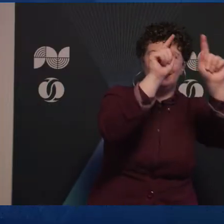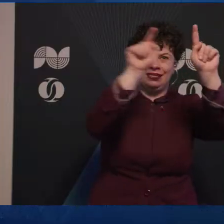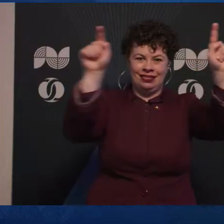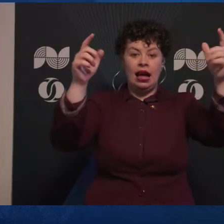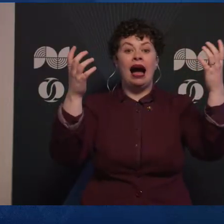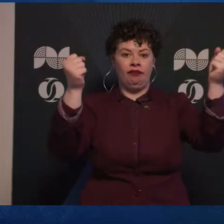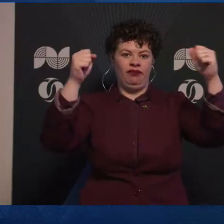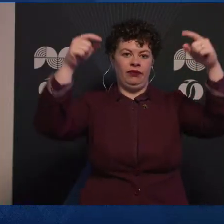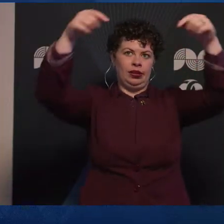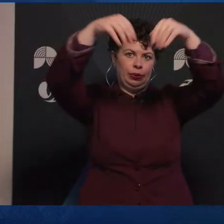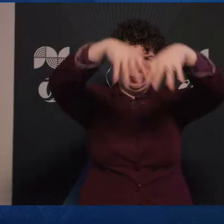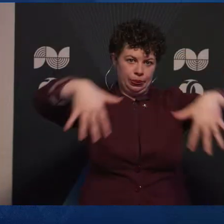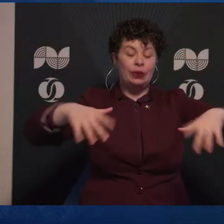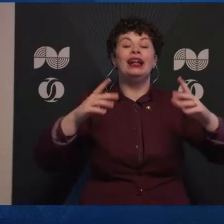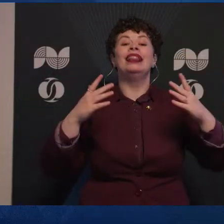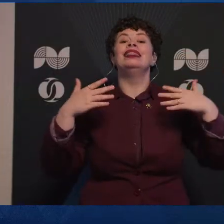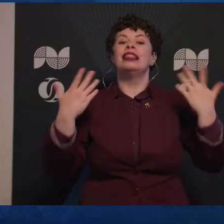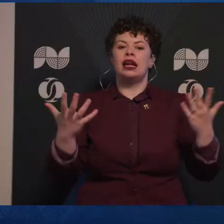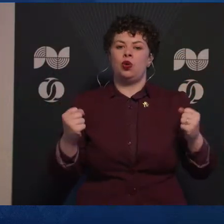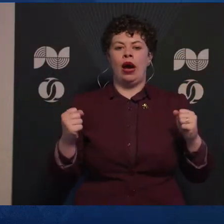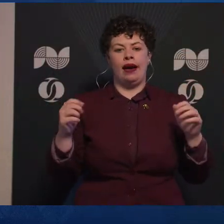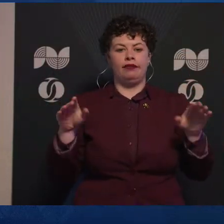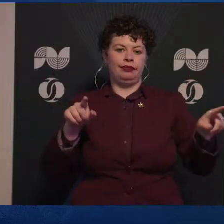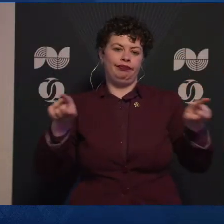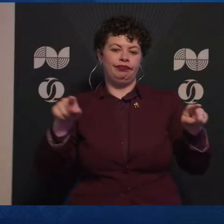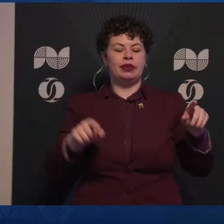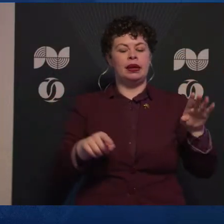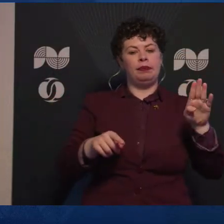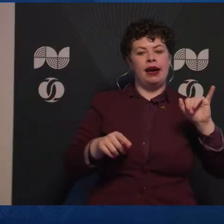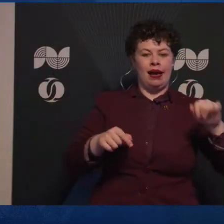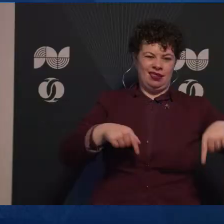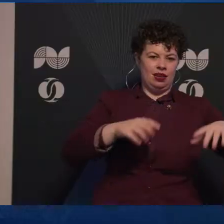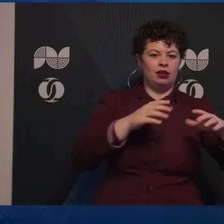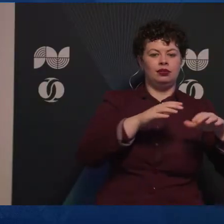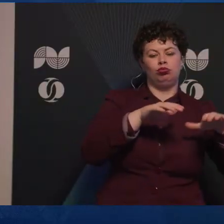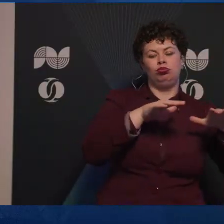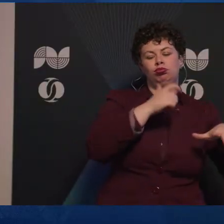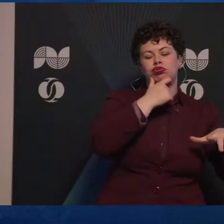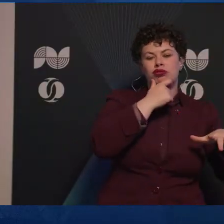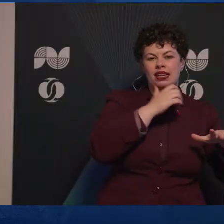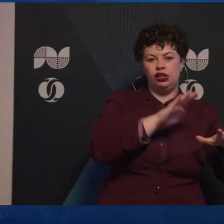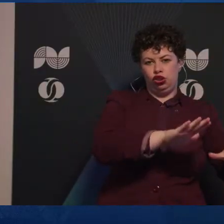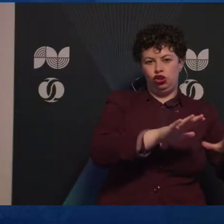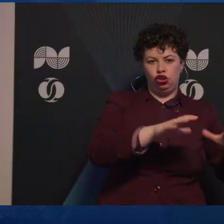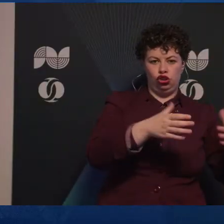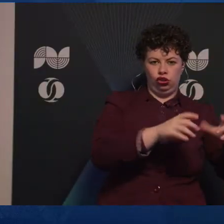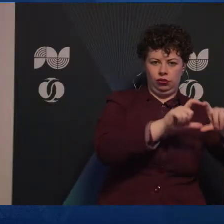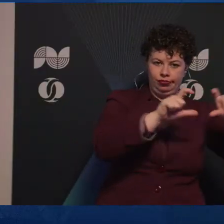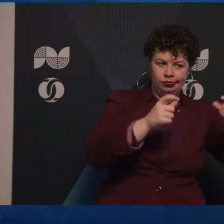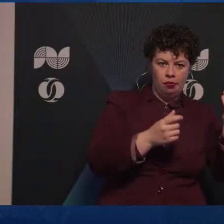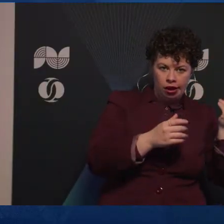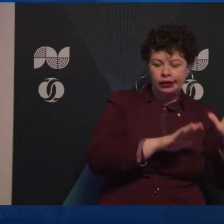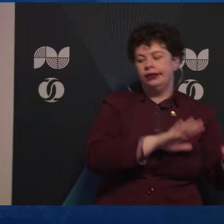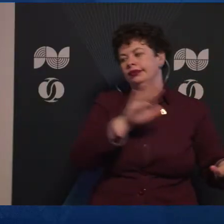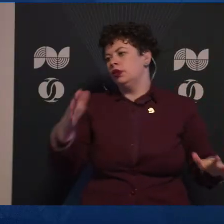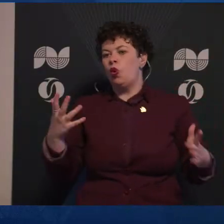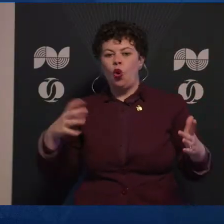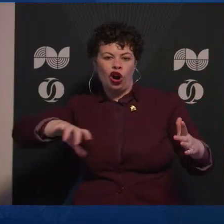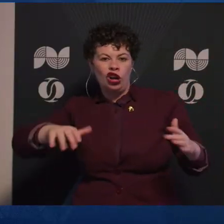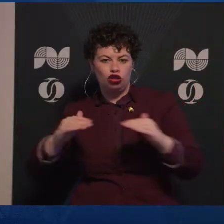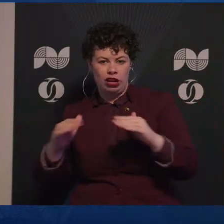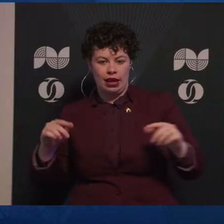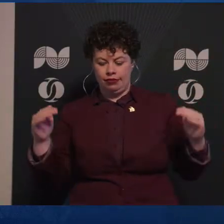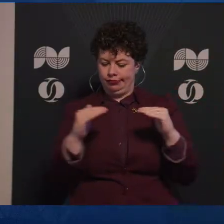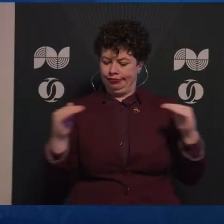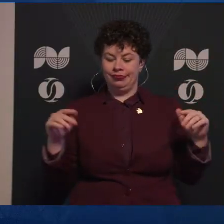bilateral DFIs like BII, Proparco, FMO, DEG, and so on. The advantage that the multilaterals